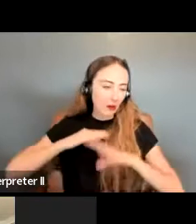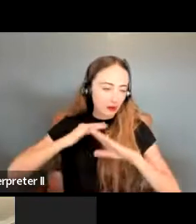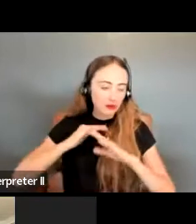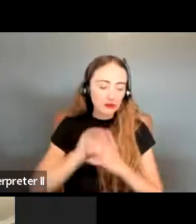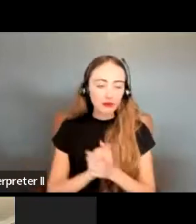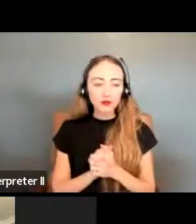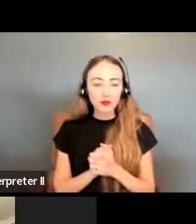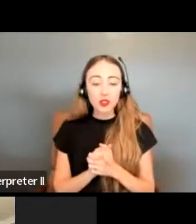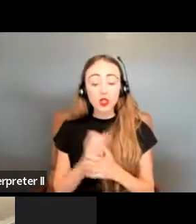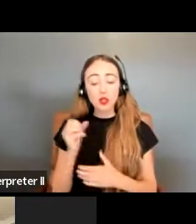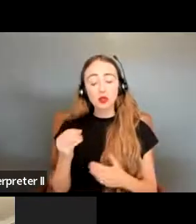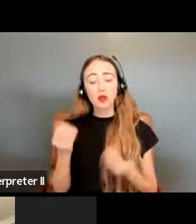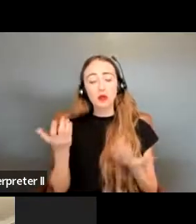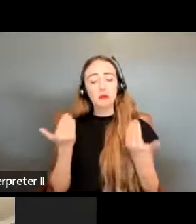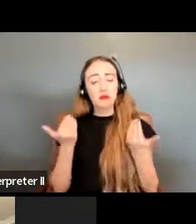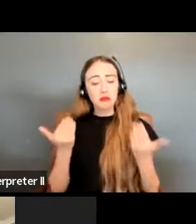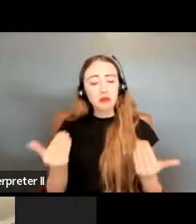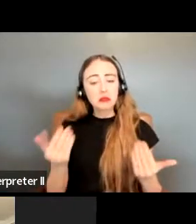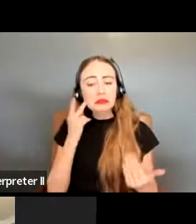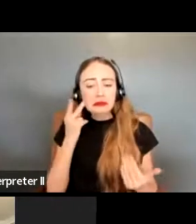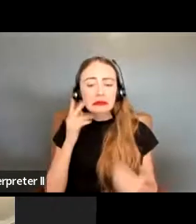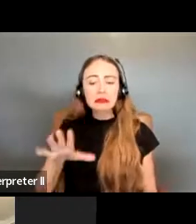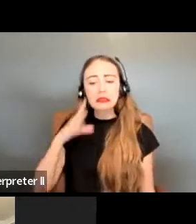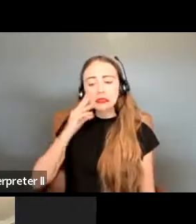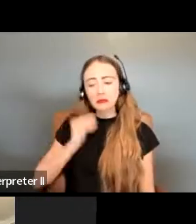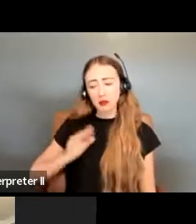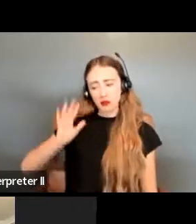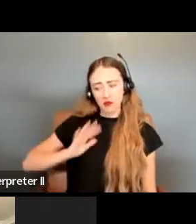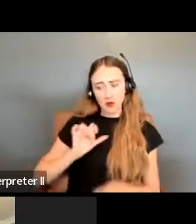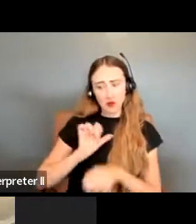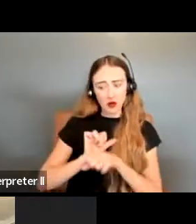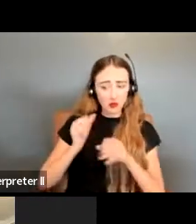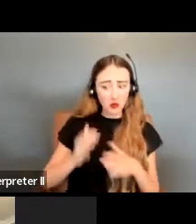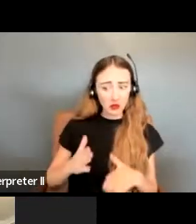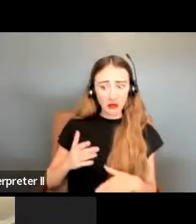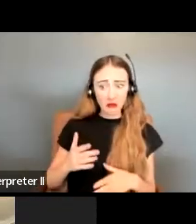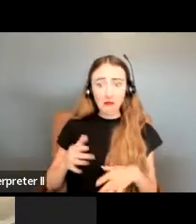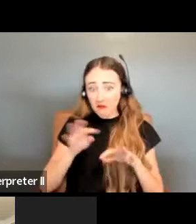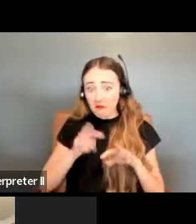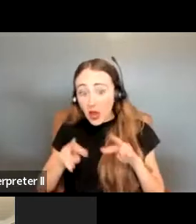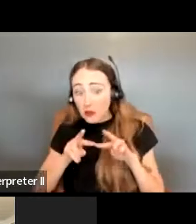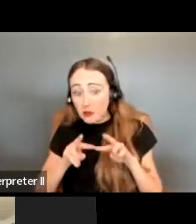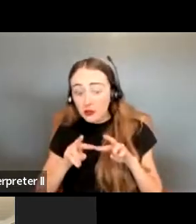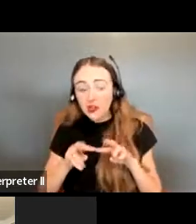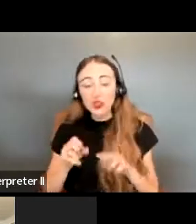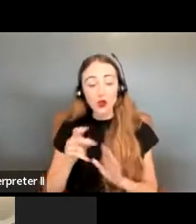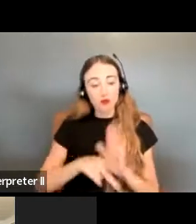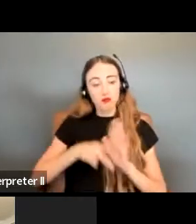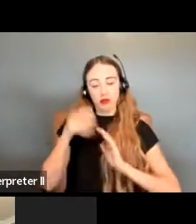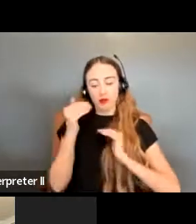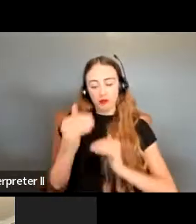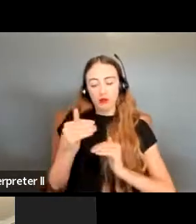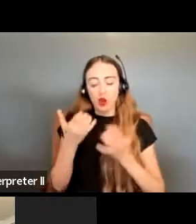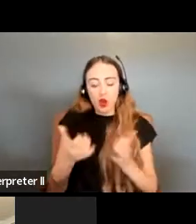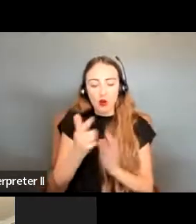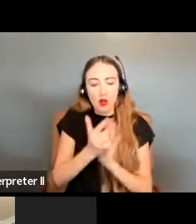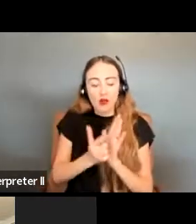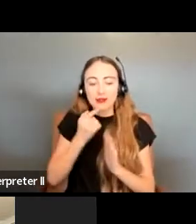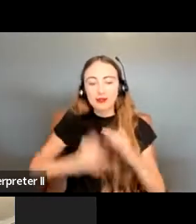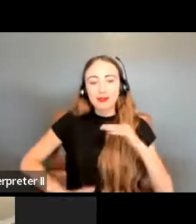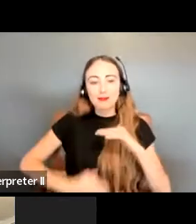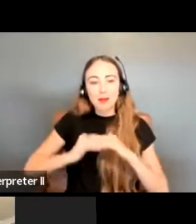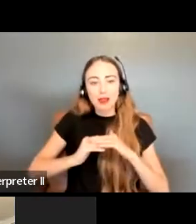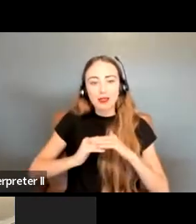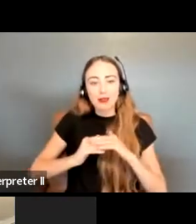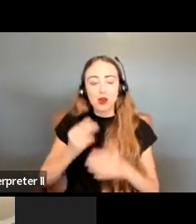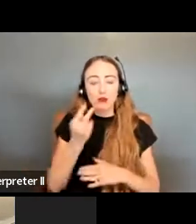Let the council judge whether the experience of a former employee is of value. As for term limits, current law establishes a maximum of 2